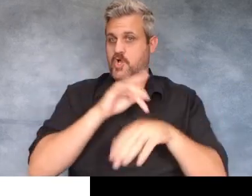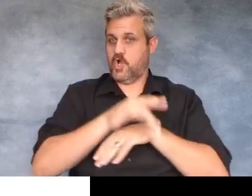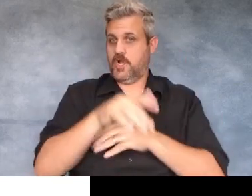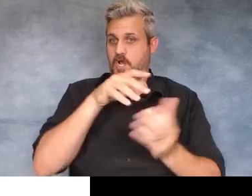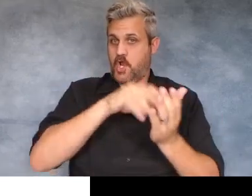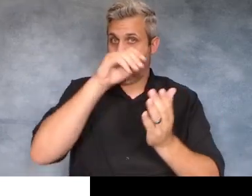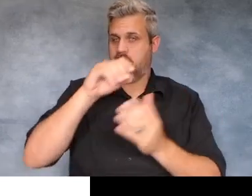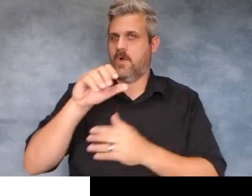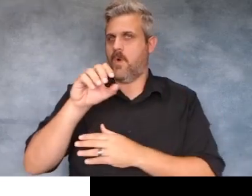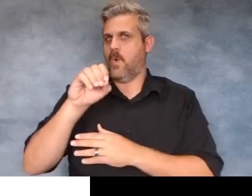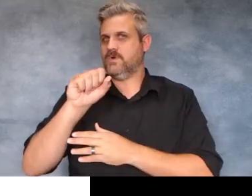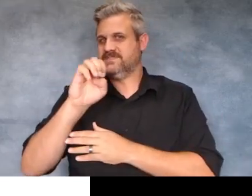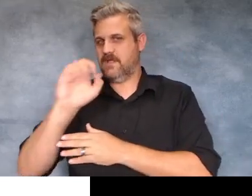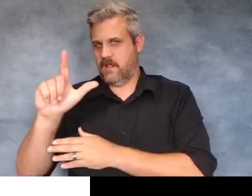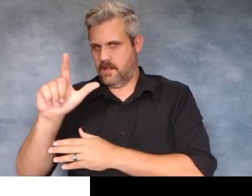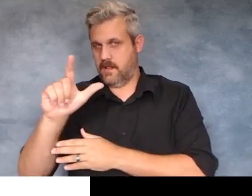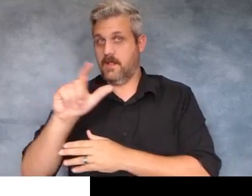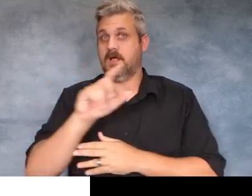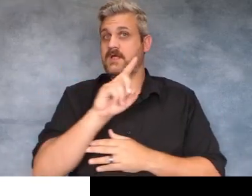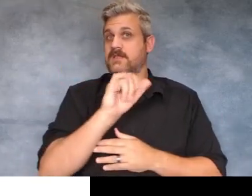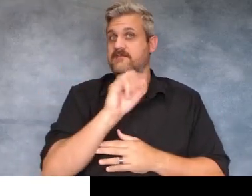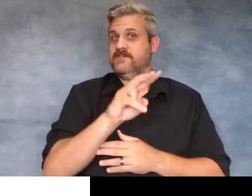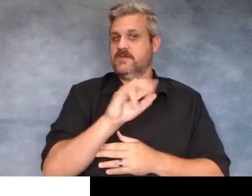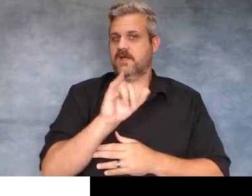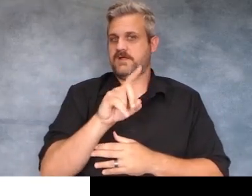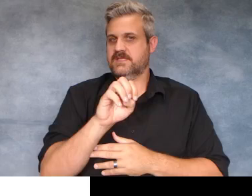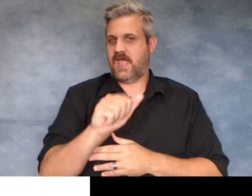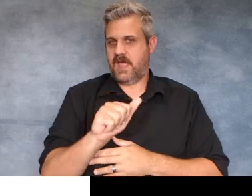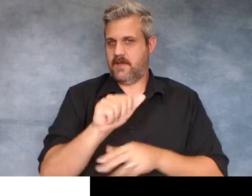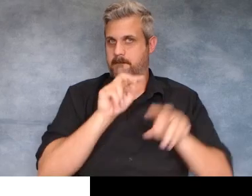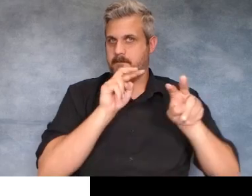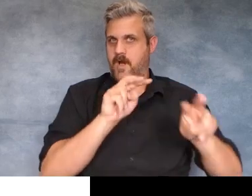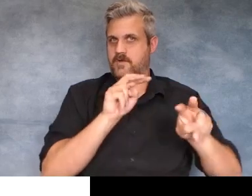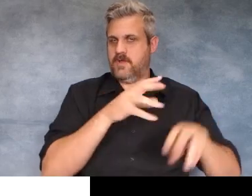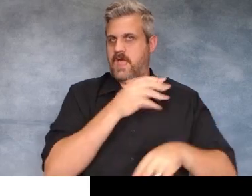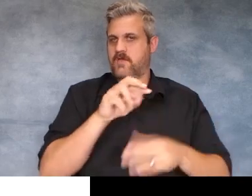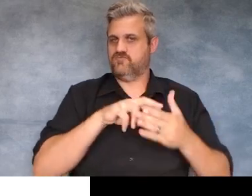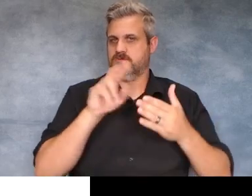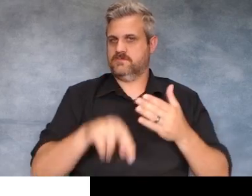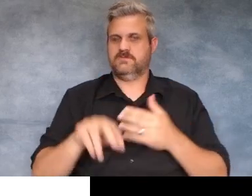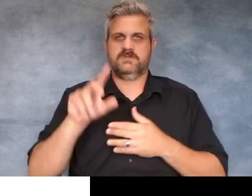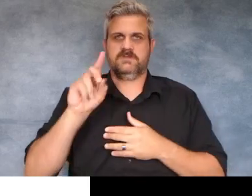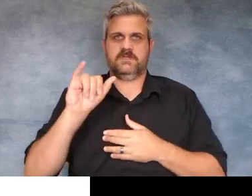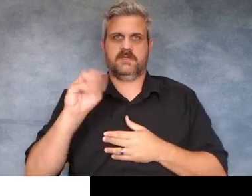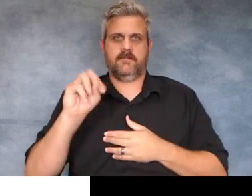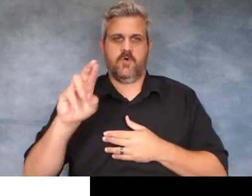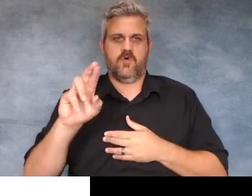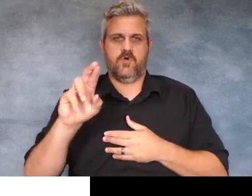OCEL, or in the Division of IDEA Monitoring and Results, DIMMER.